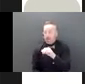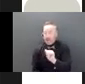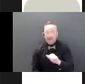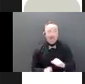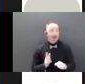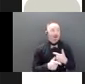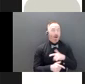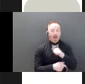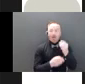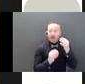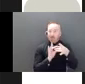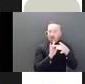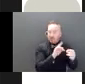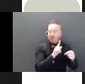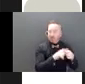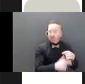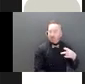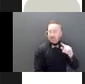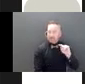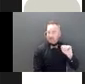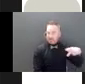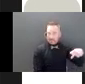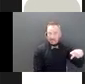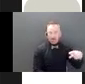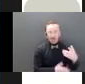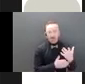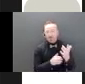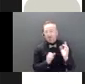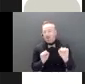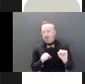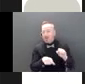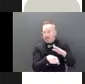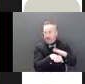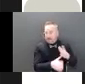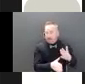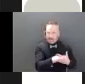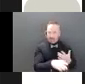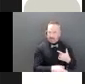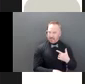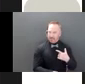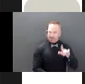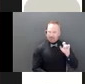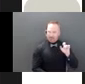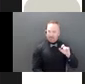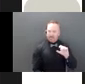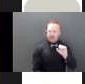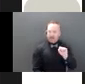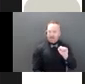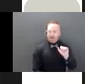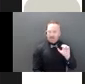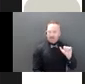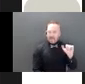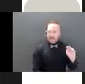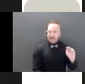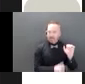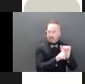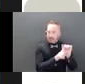or about facts that caused the advisor to believe that you might be subject of a scam. And depending on the circumstances, the trusted